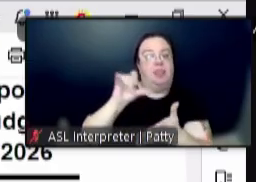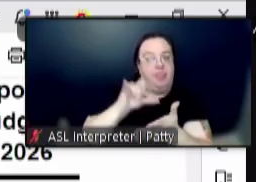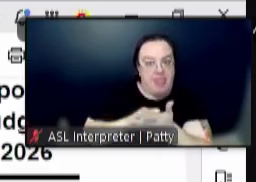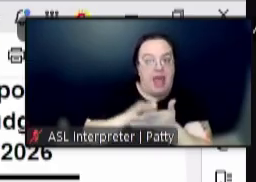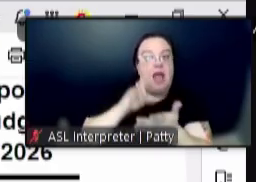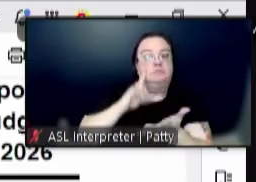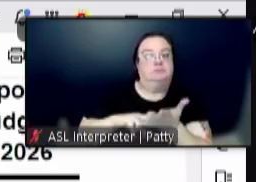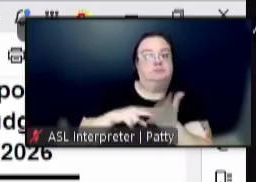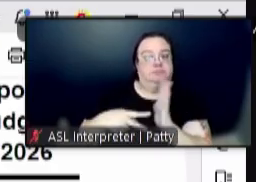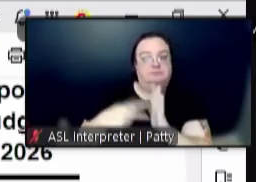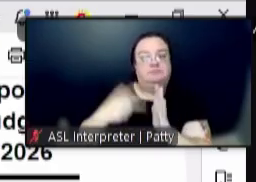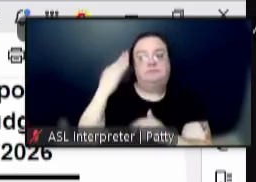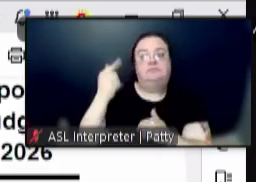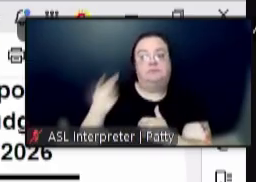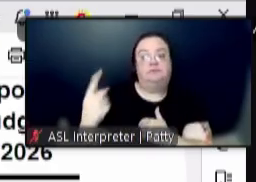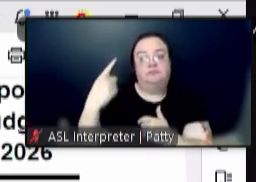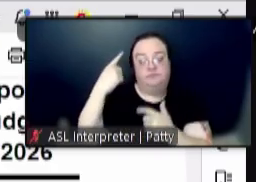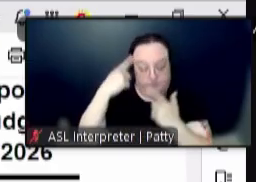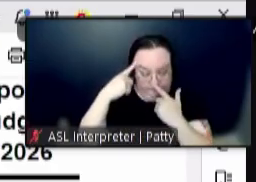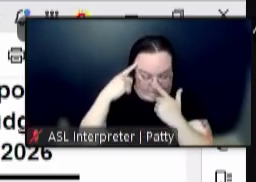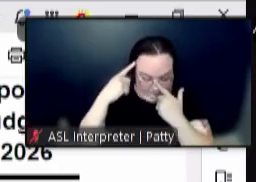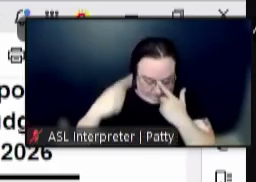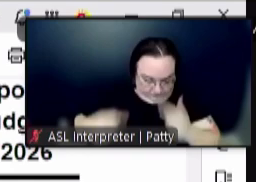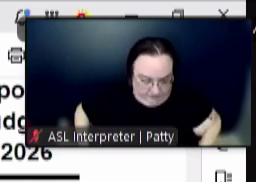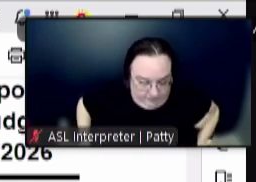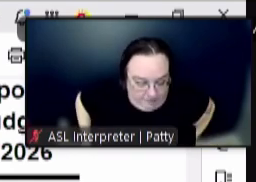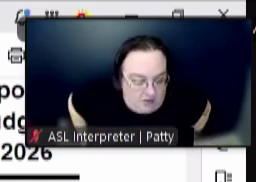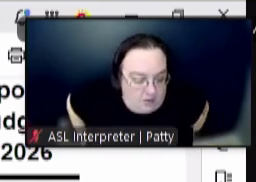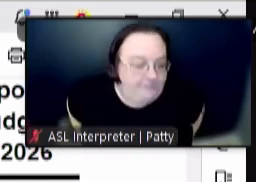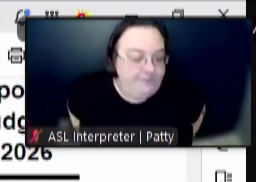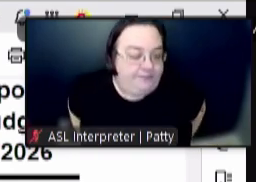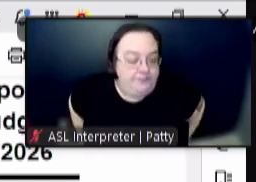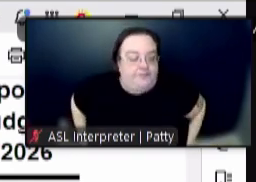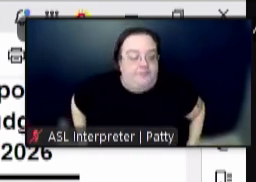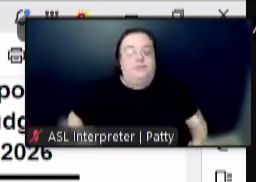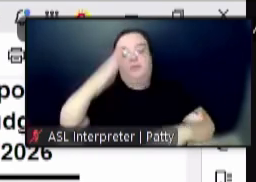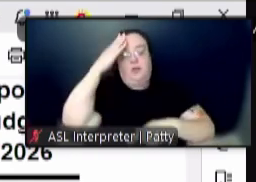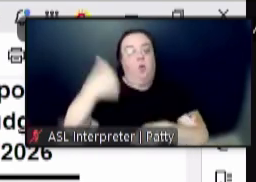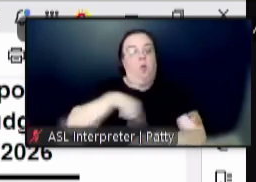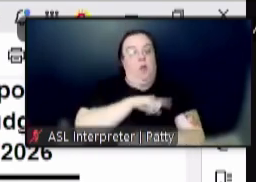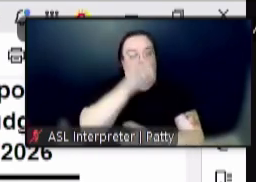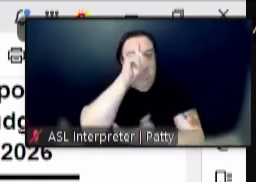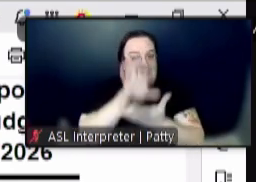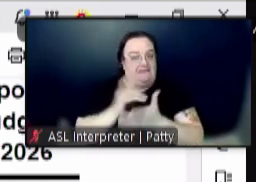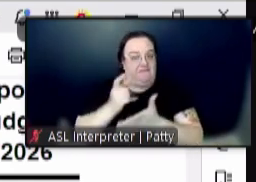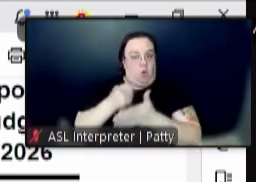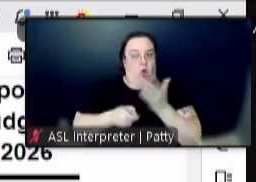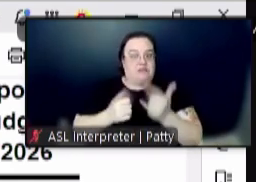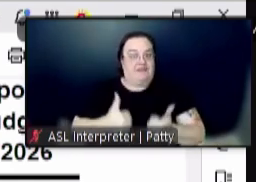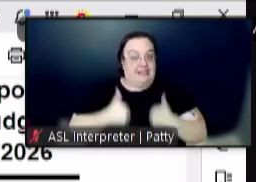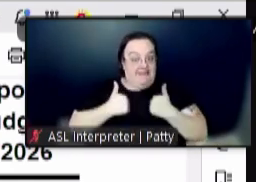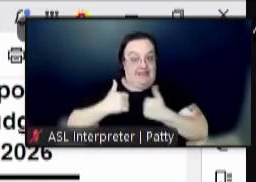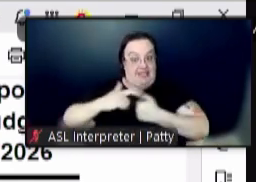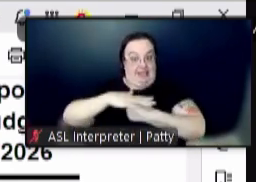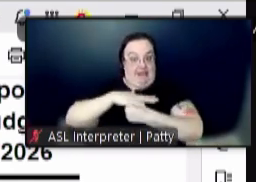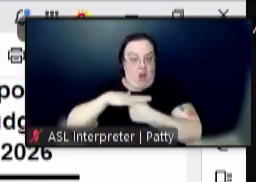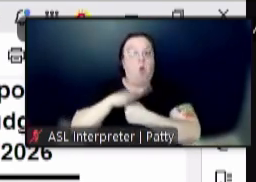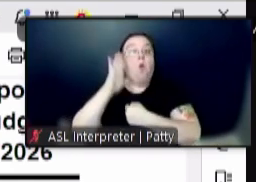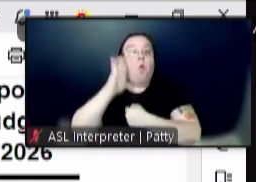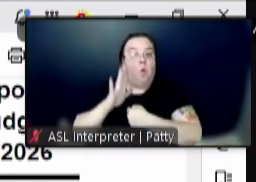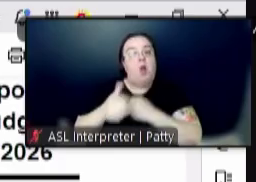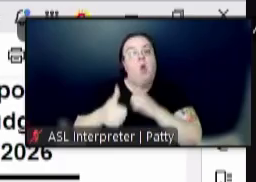to, because you thought, or we believe that cost of living in the area is going to go